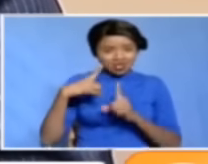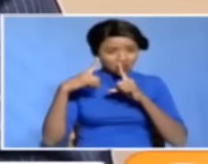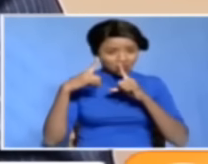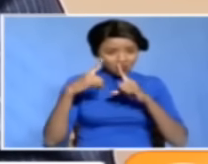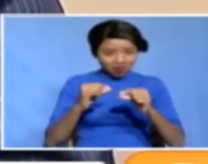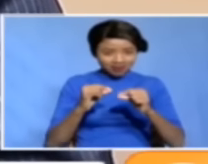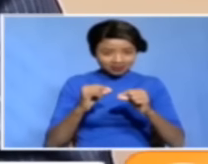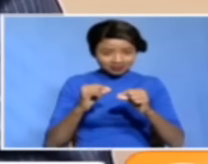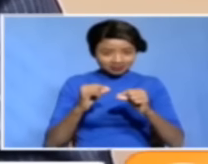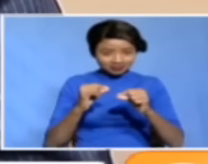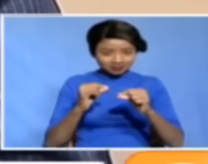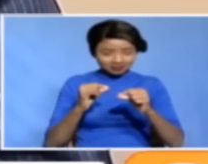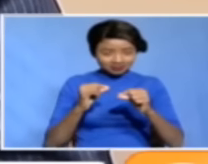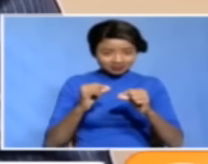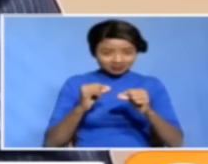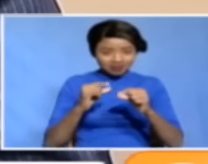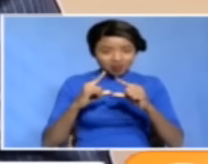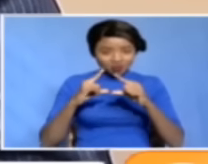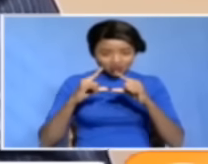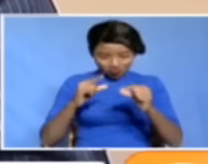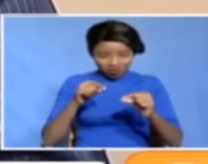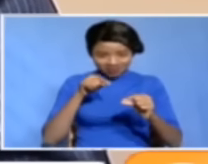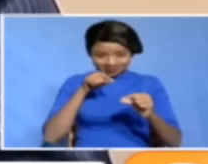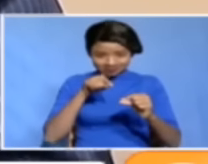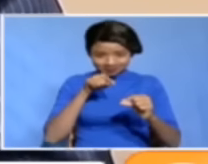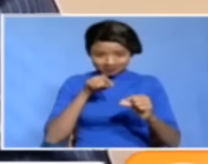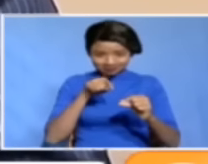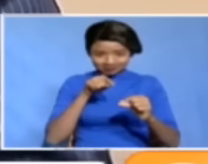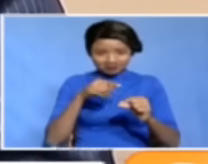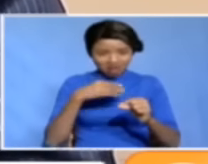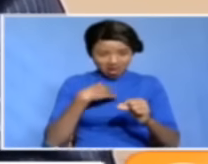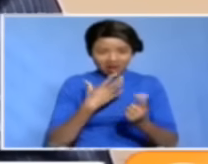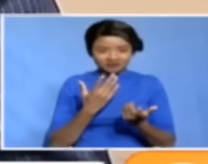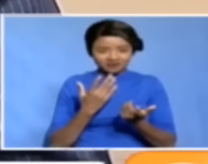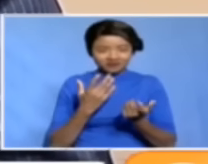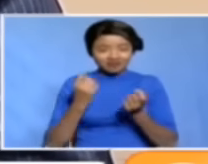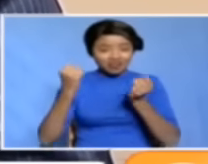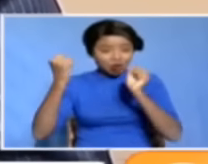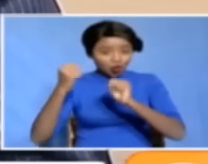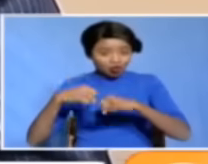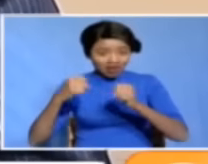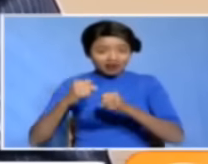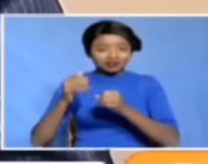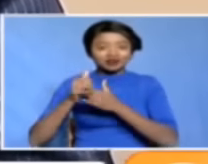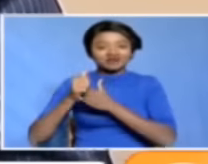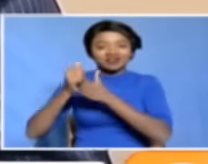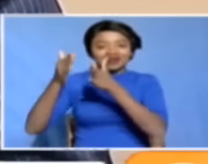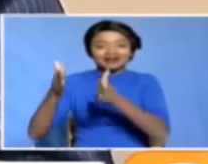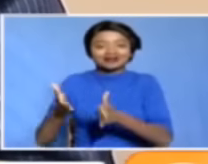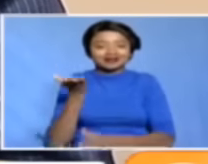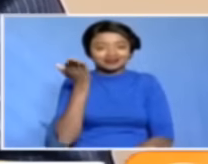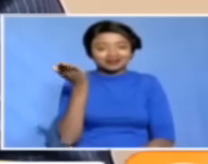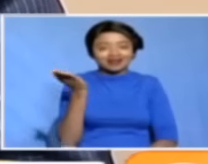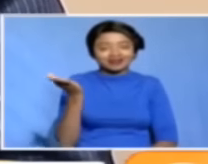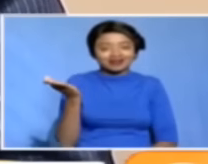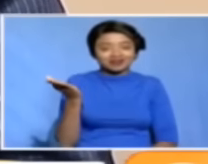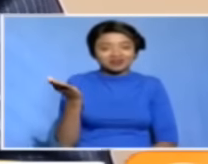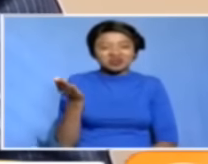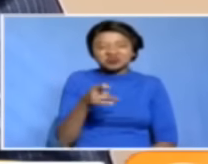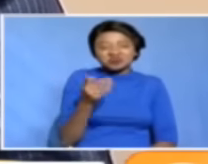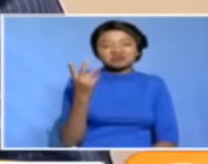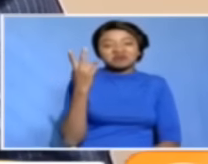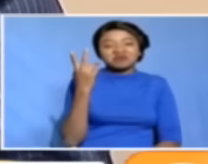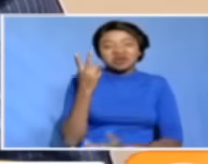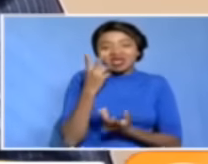be a statement that has the concurrence of the leadership. So you don't expect me to